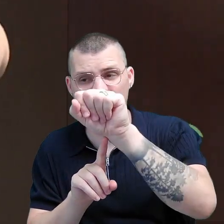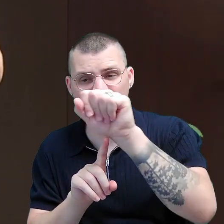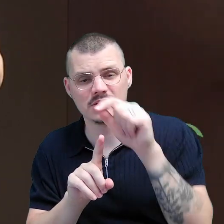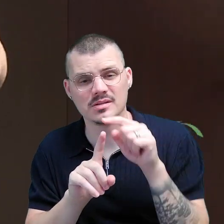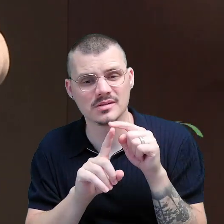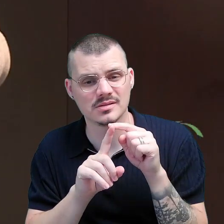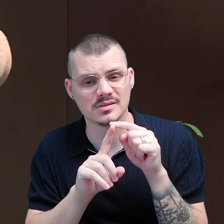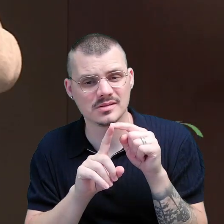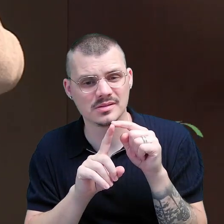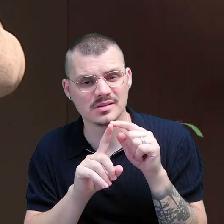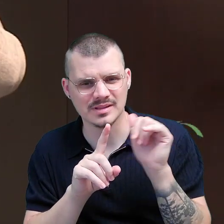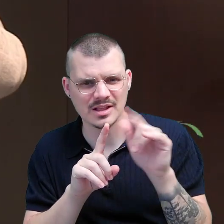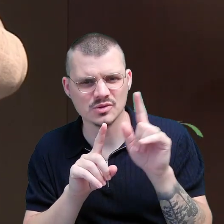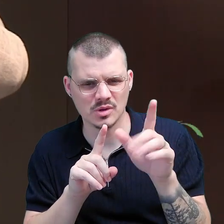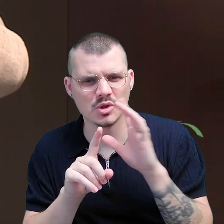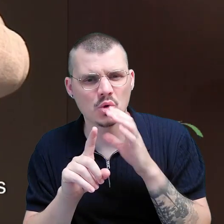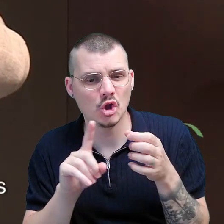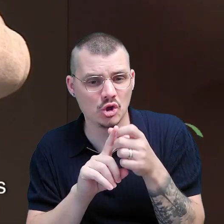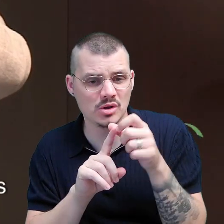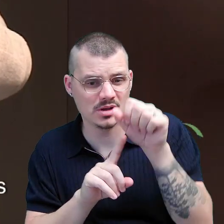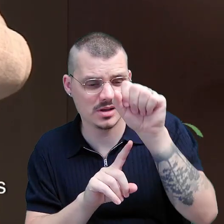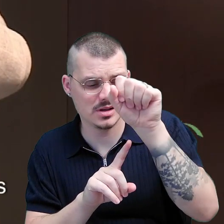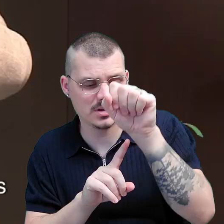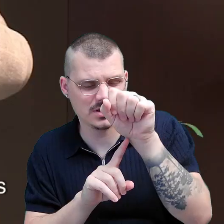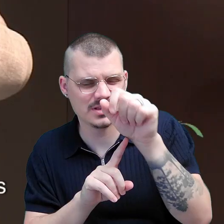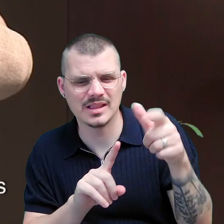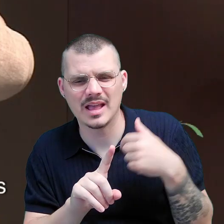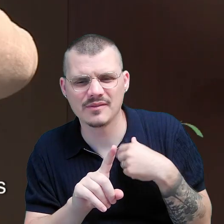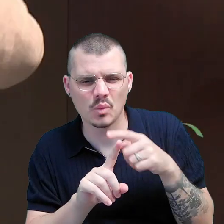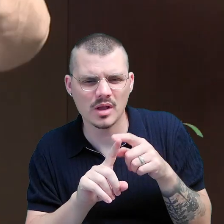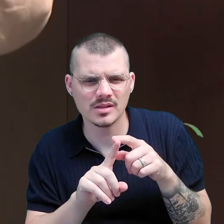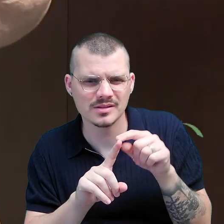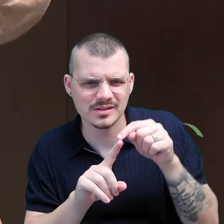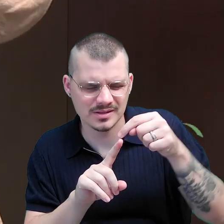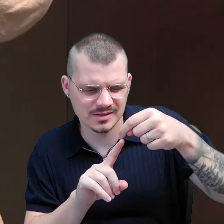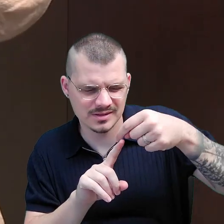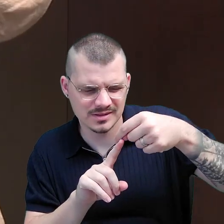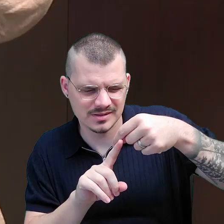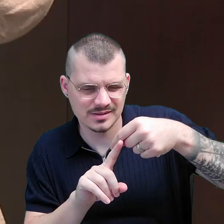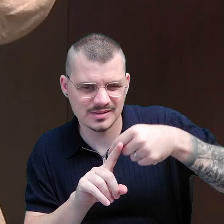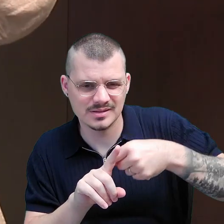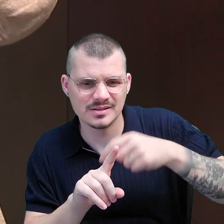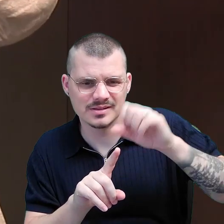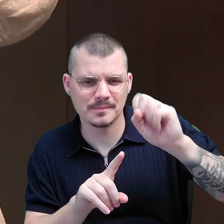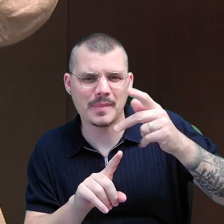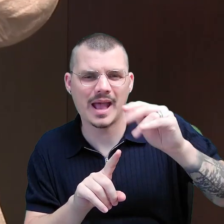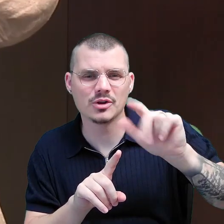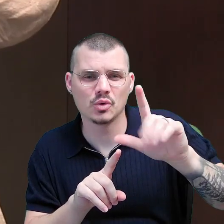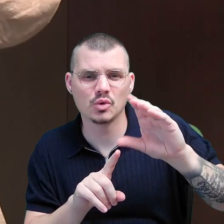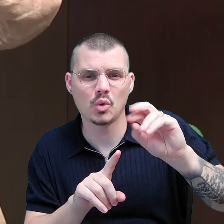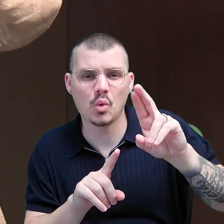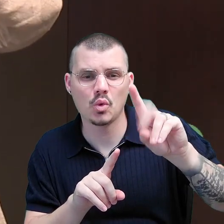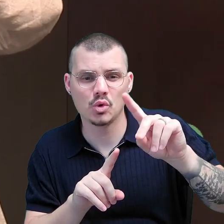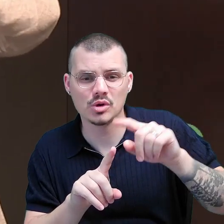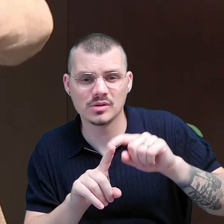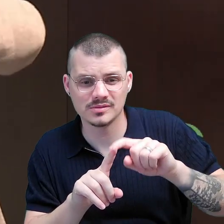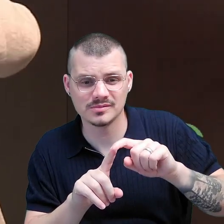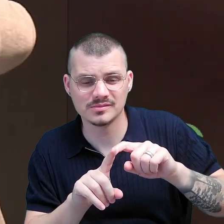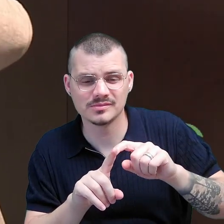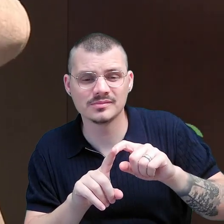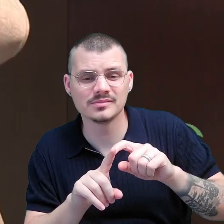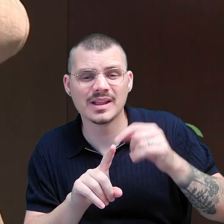you know, that's where they hook together, and there's this little doodad that goes down the middle called the spinal cord.